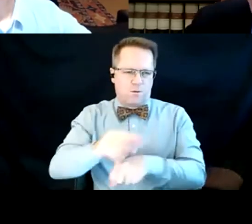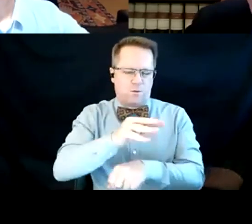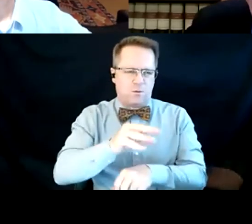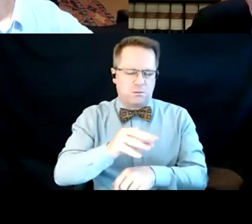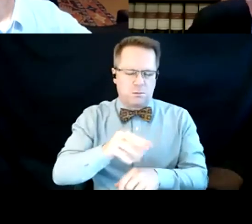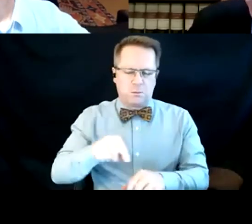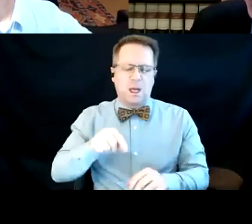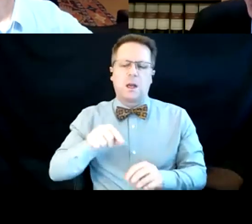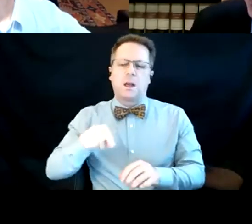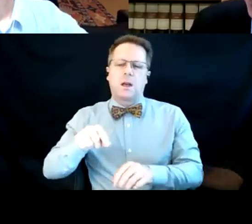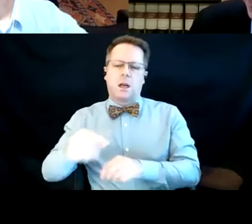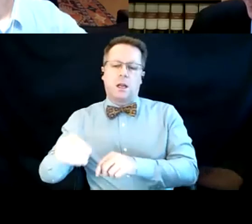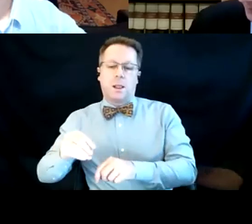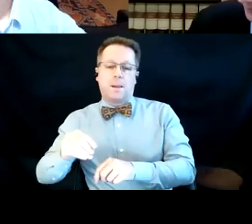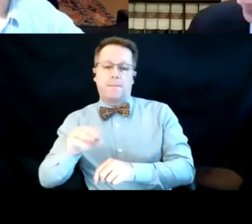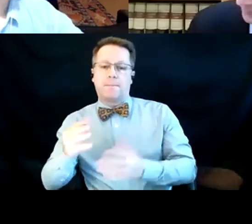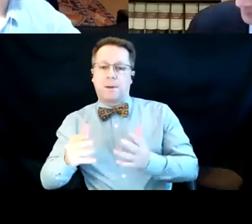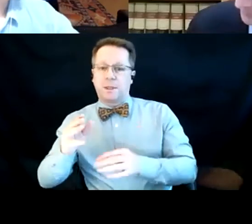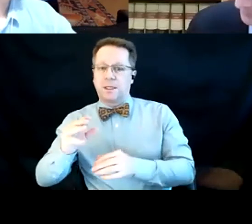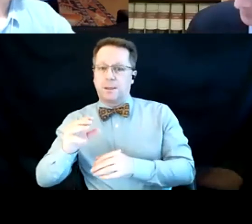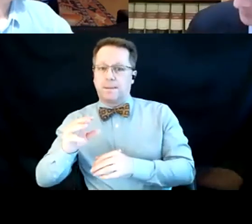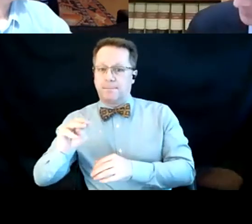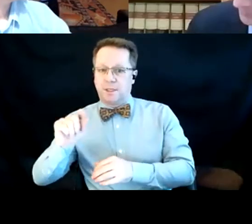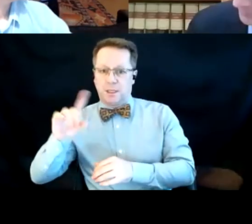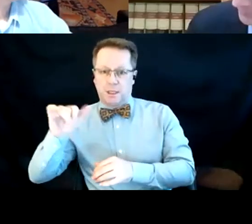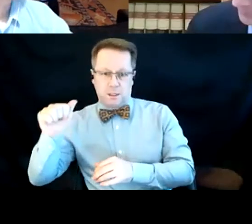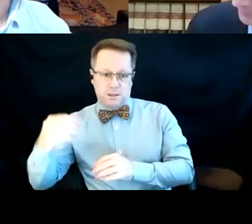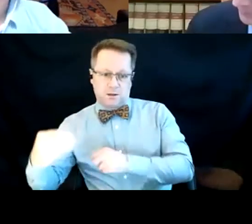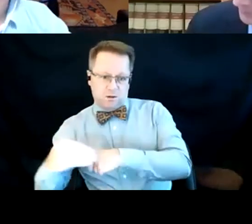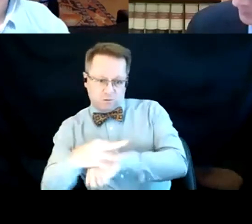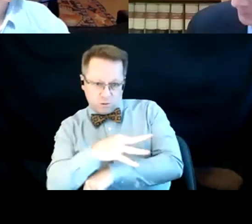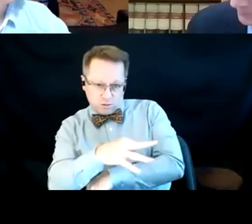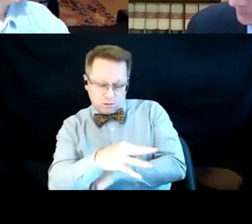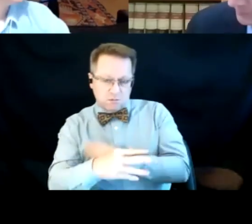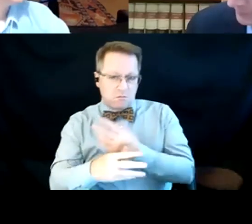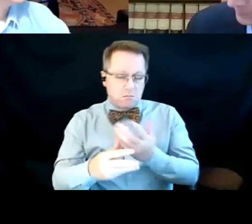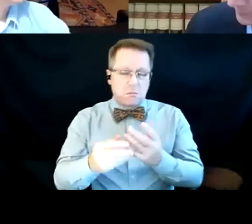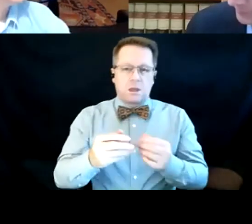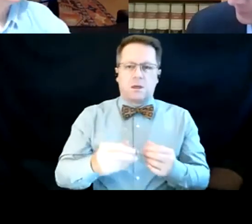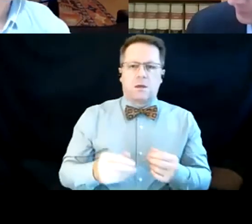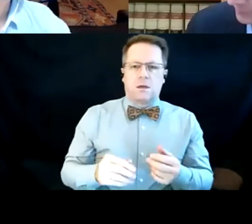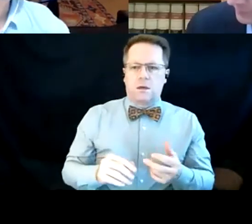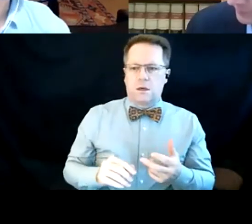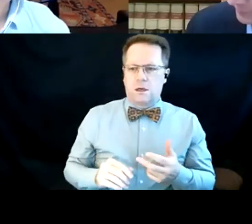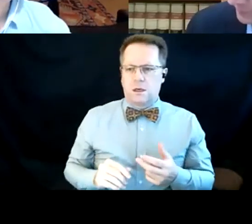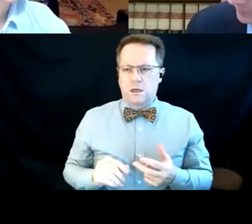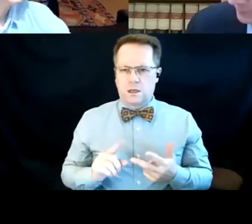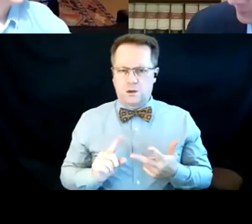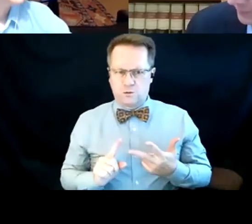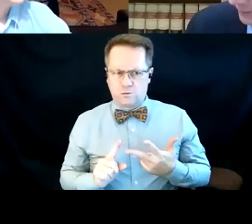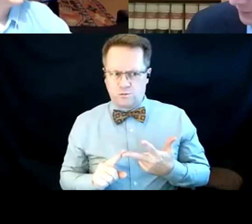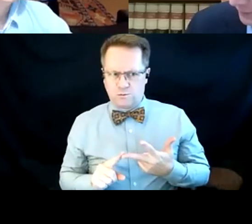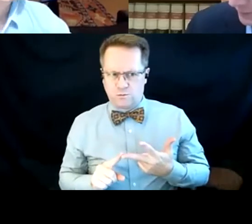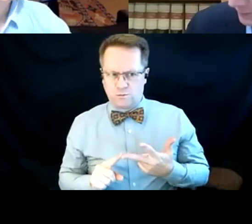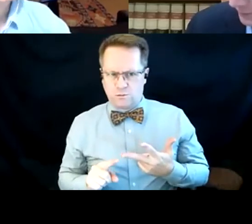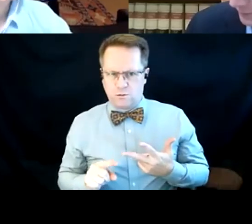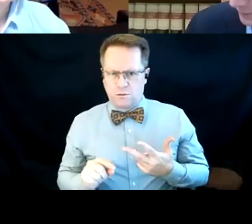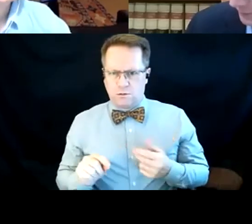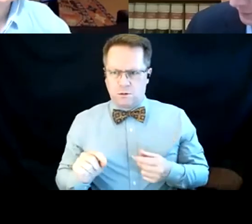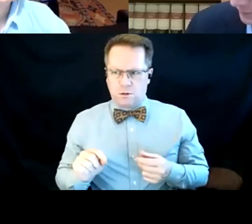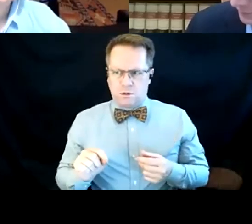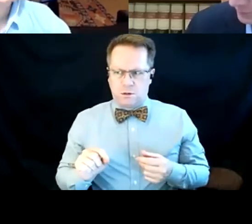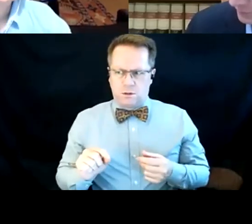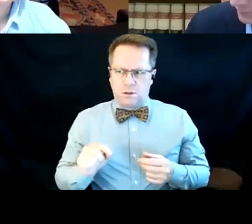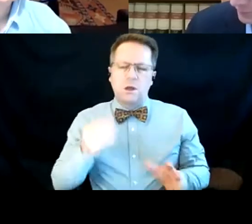from donations, how else can we encourage change in these issues and cases, especially for those of us residing in states